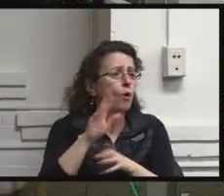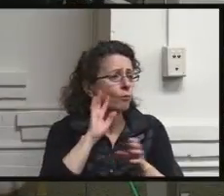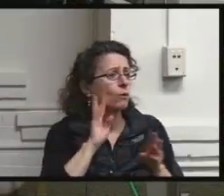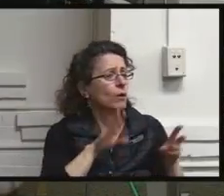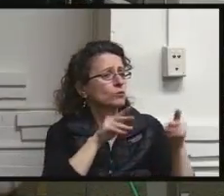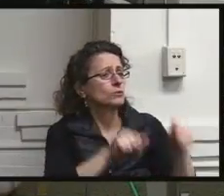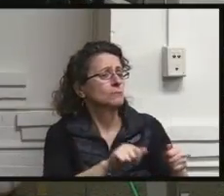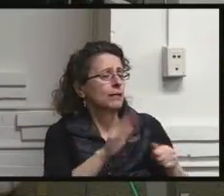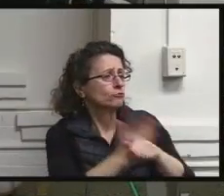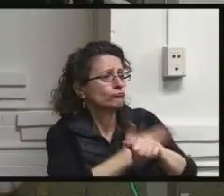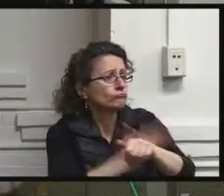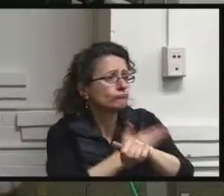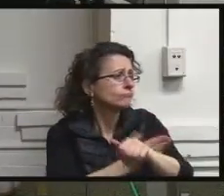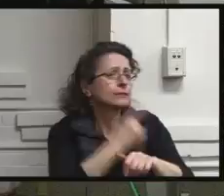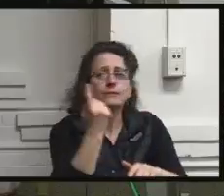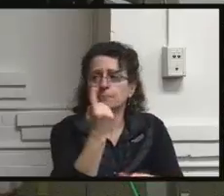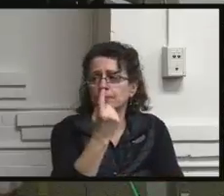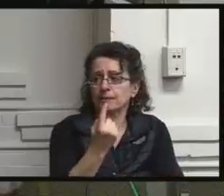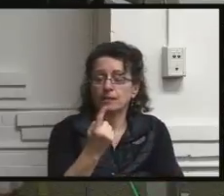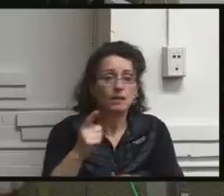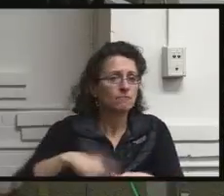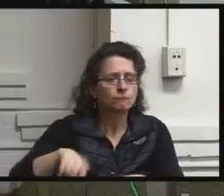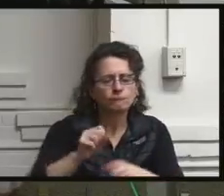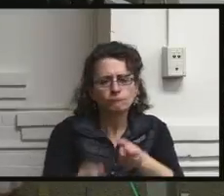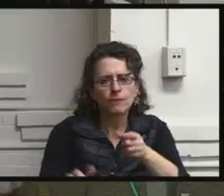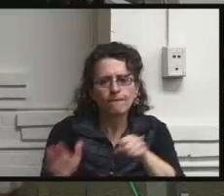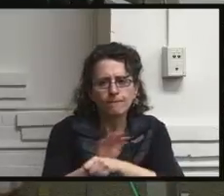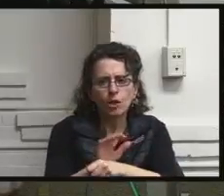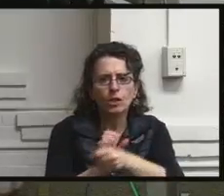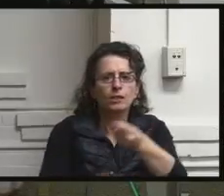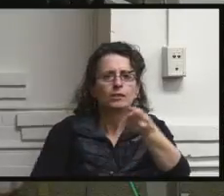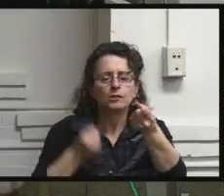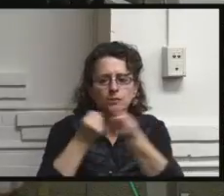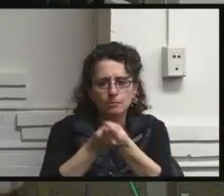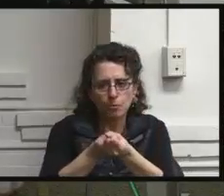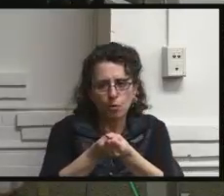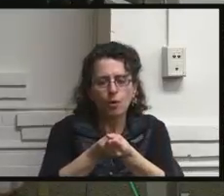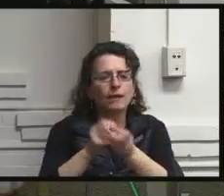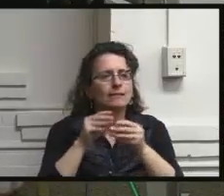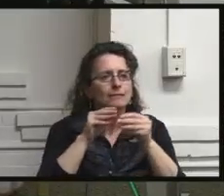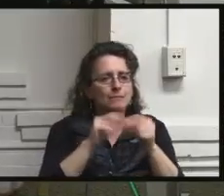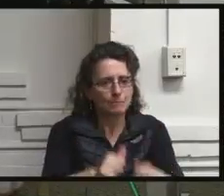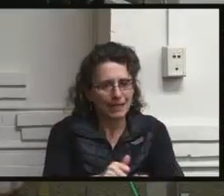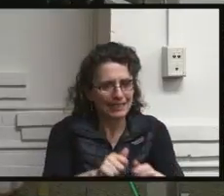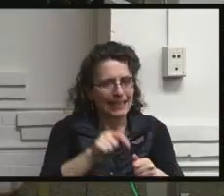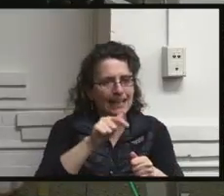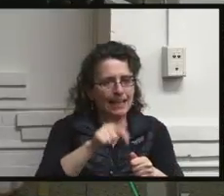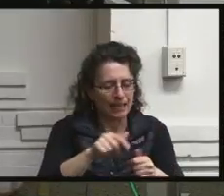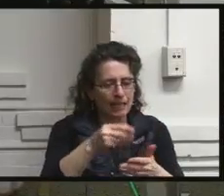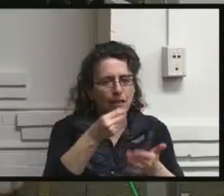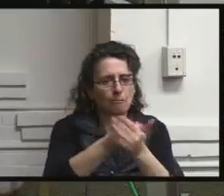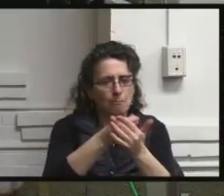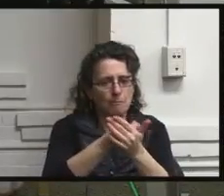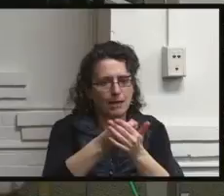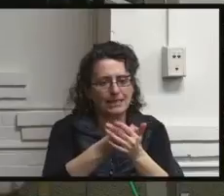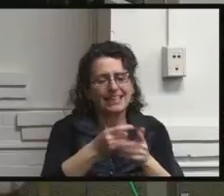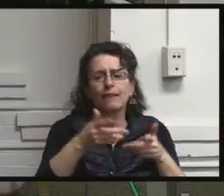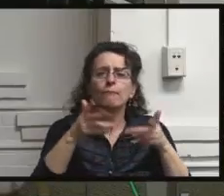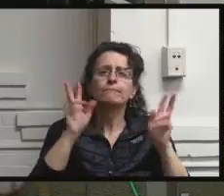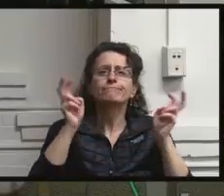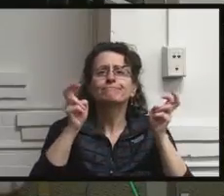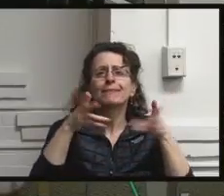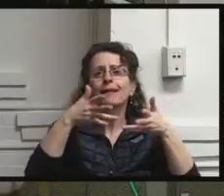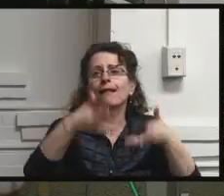to approve this $25,000 of expenditure from quote-unquote a surplus,